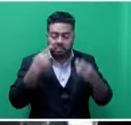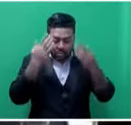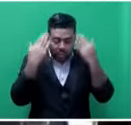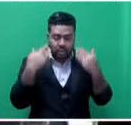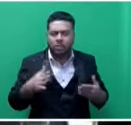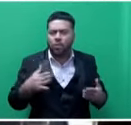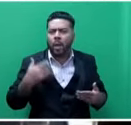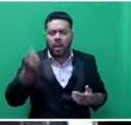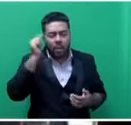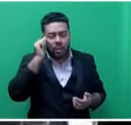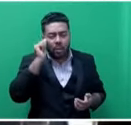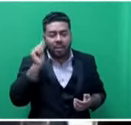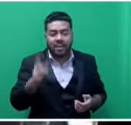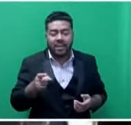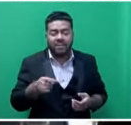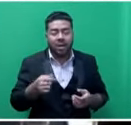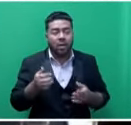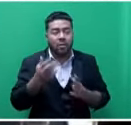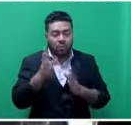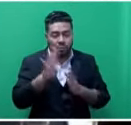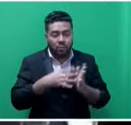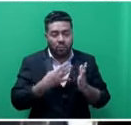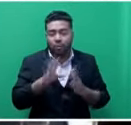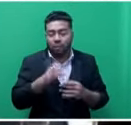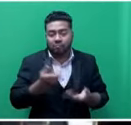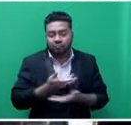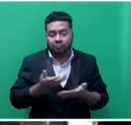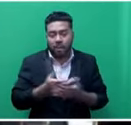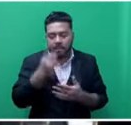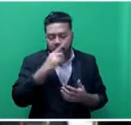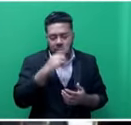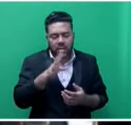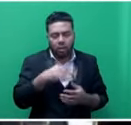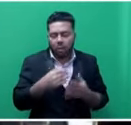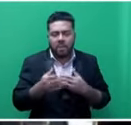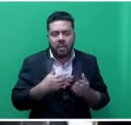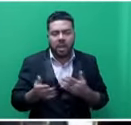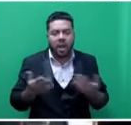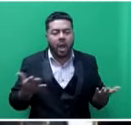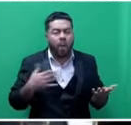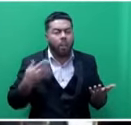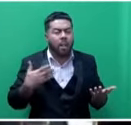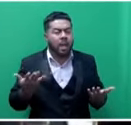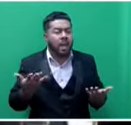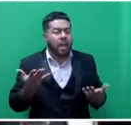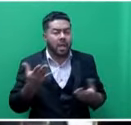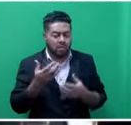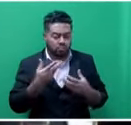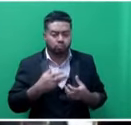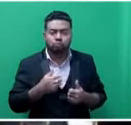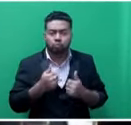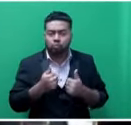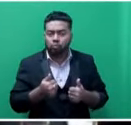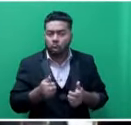well known that if authorities do not consult the people, it does not matter how well a law is written.